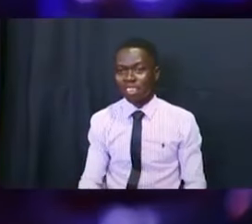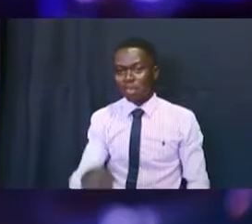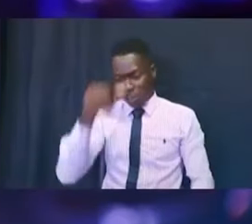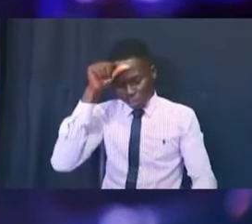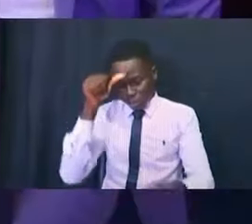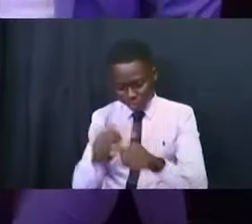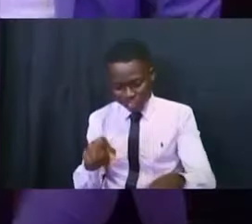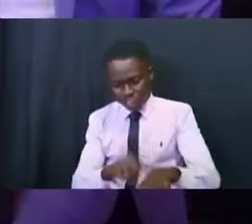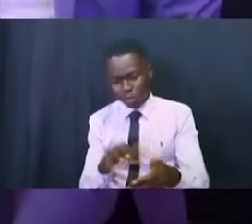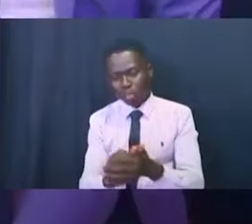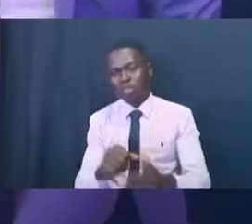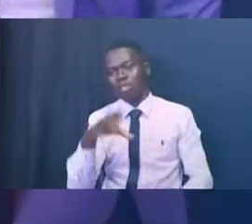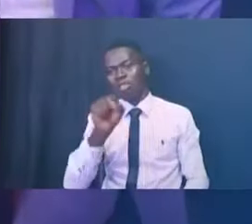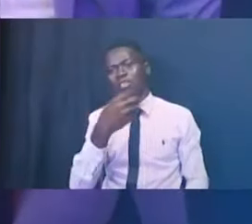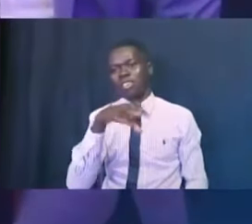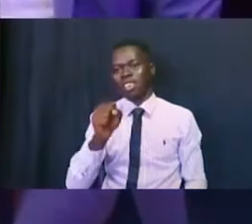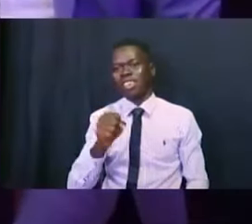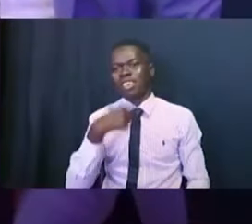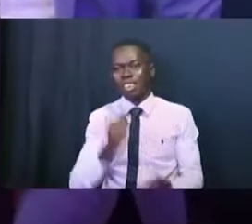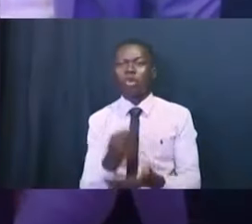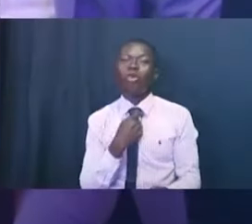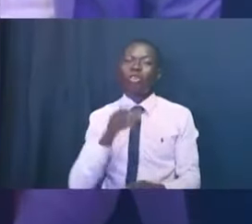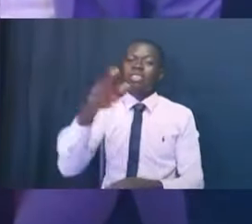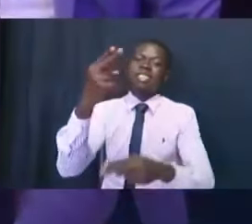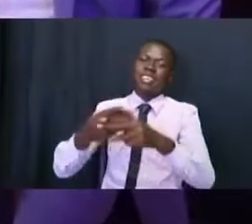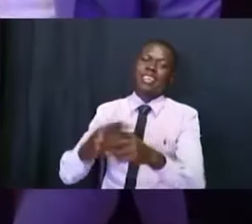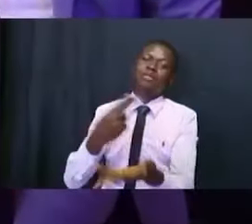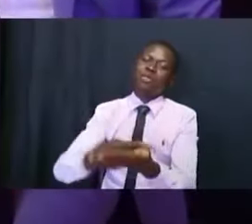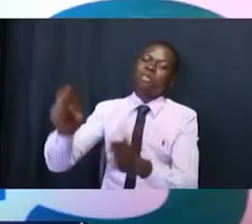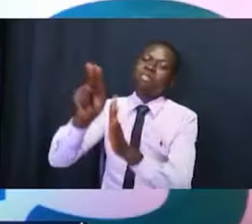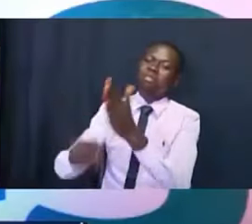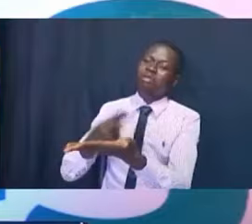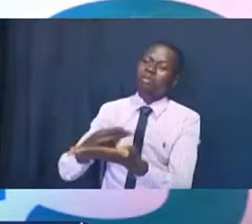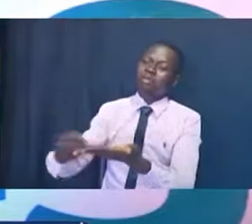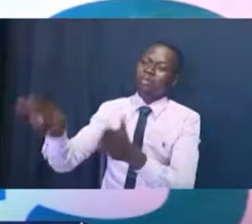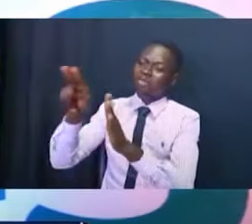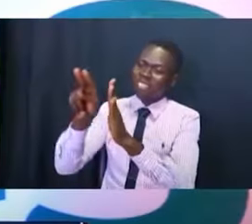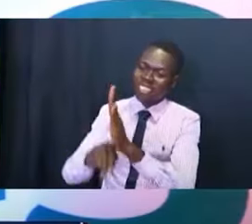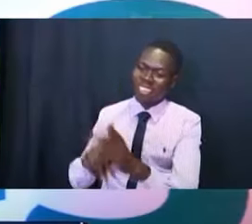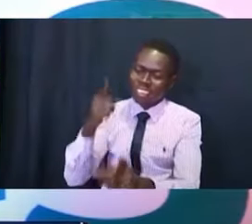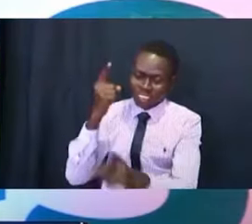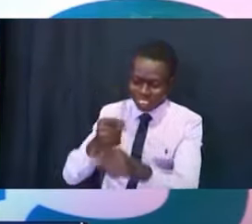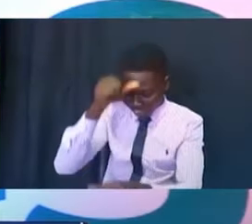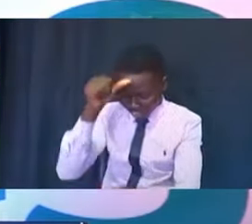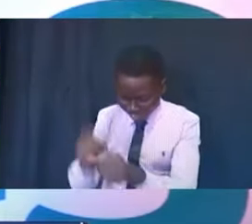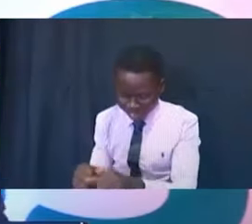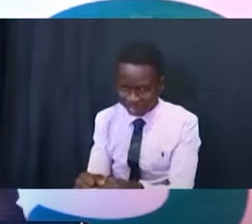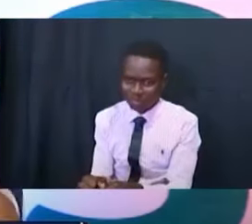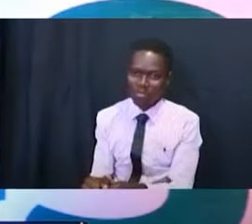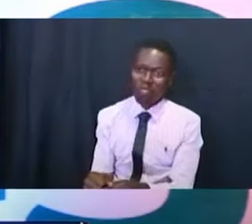inal secondary school they used to call me sir Holiness I've just remembered sir